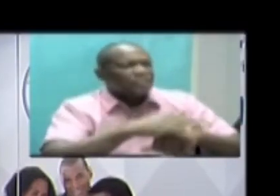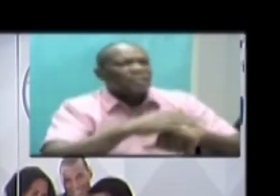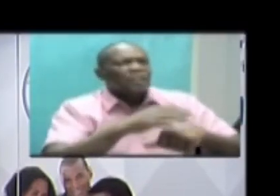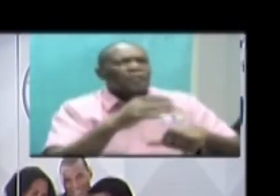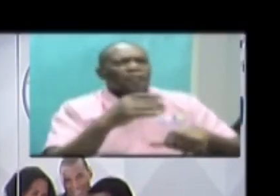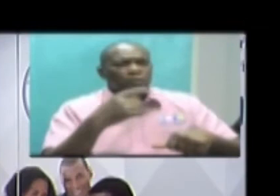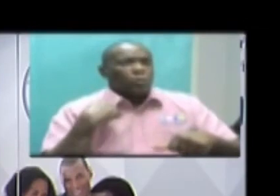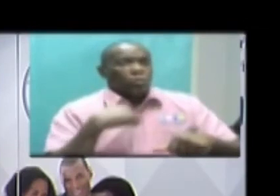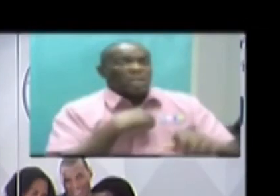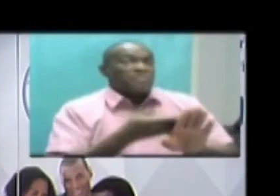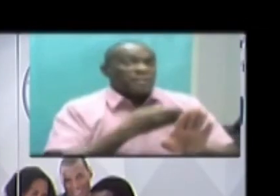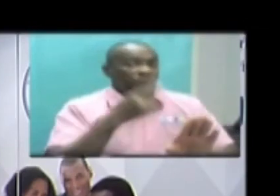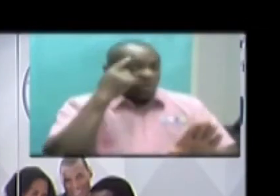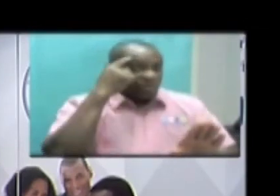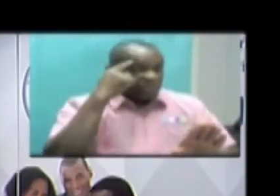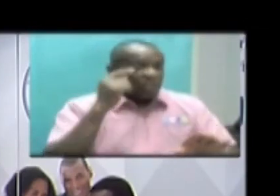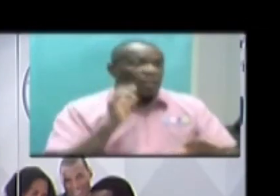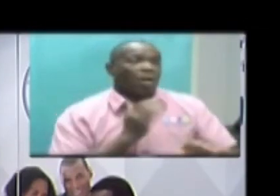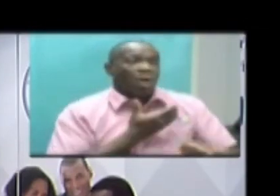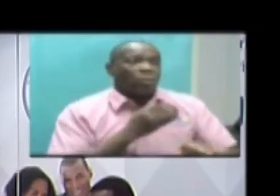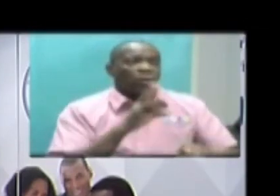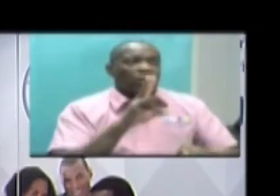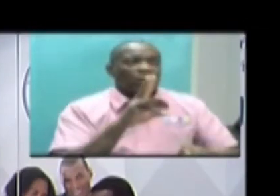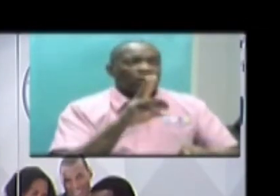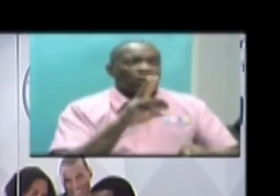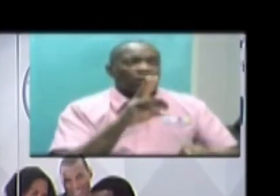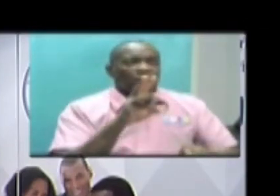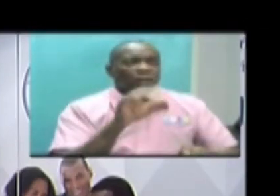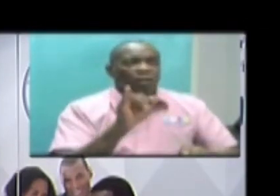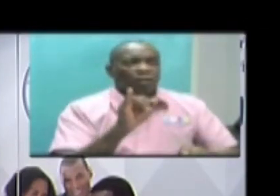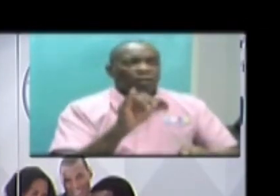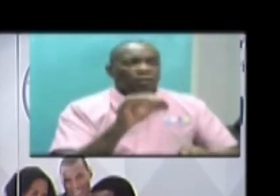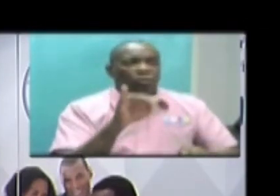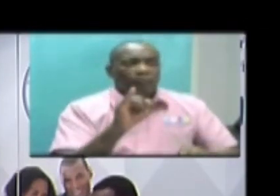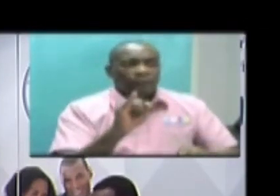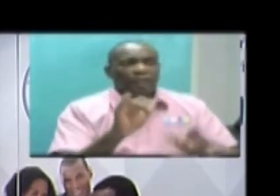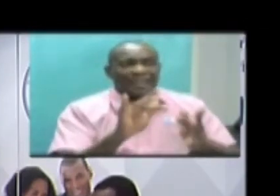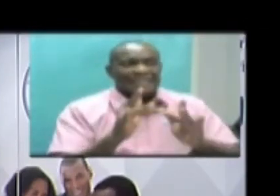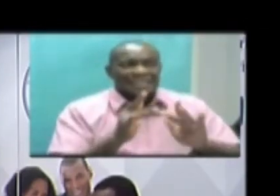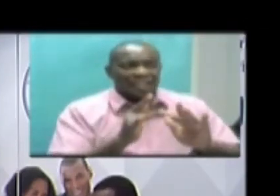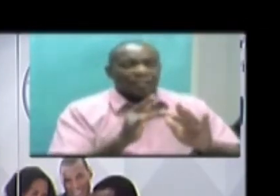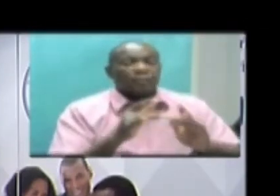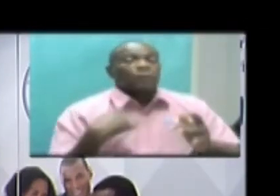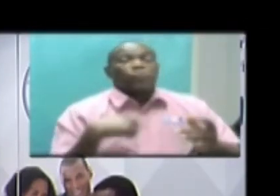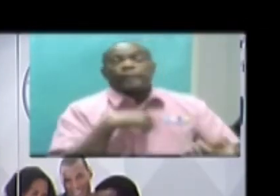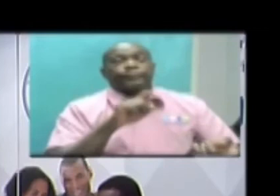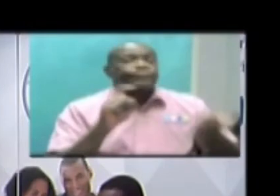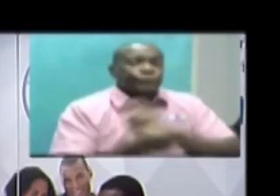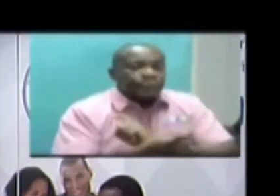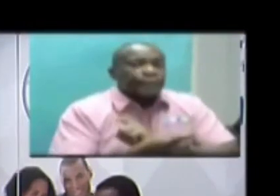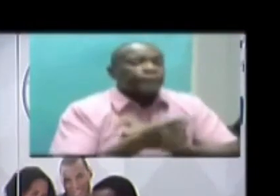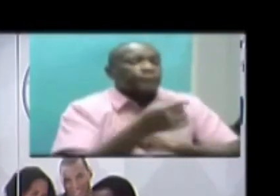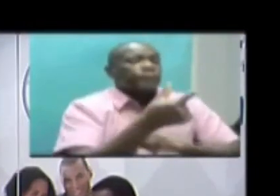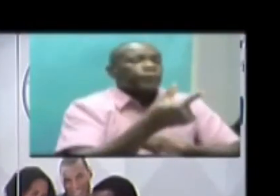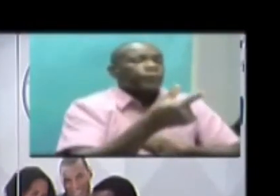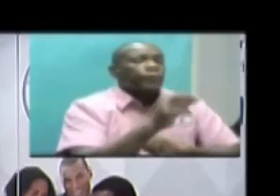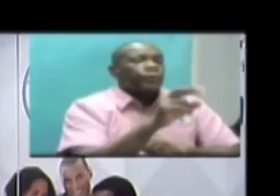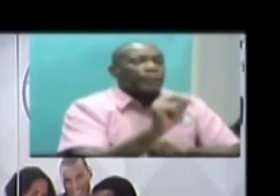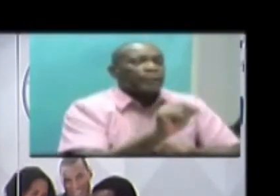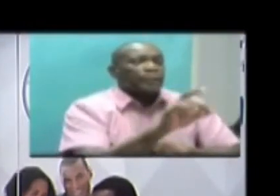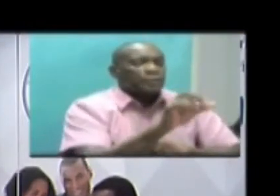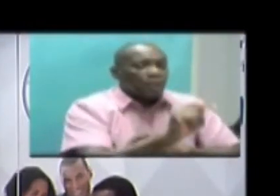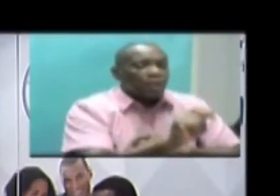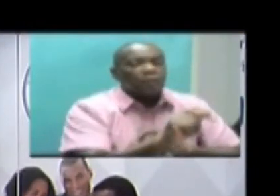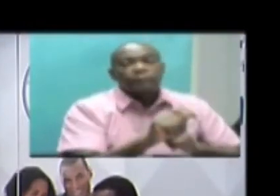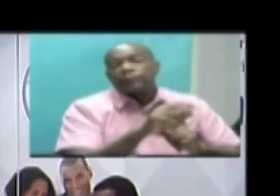We changed from Green Dot to Flow, and now we are digital. And what happened